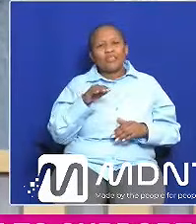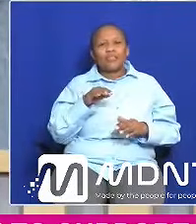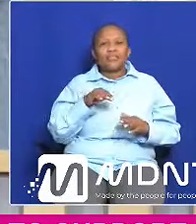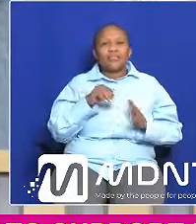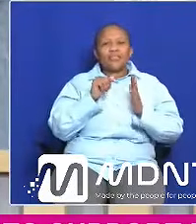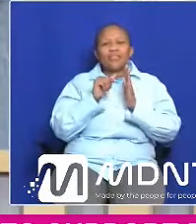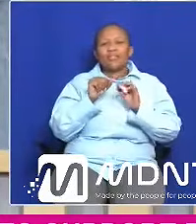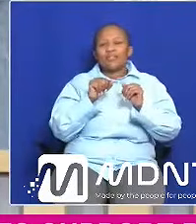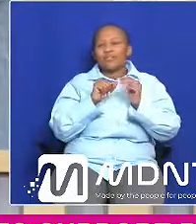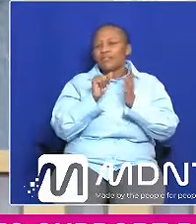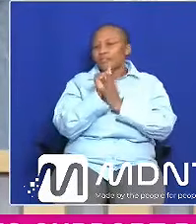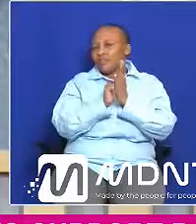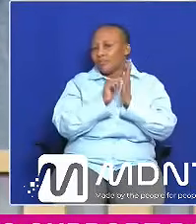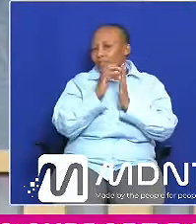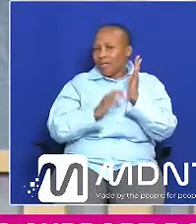from different